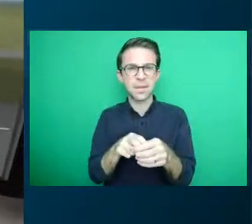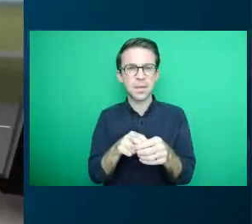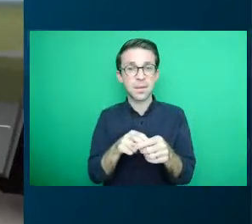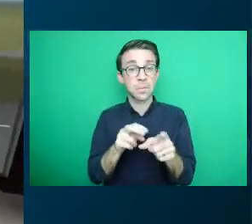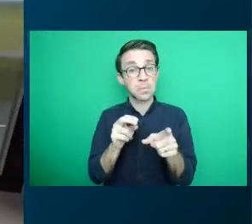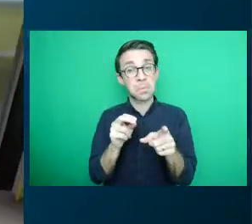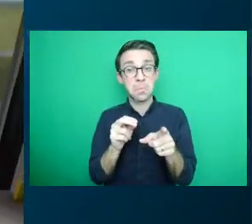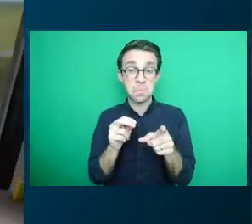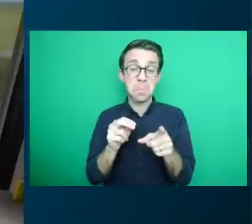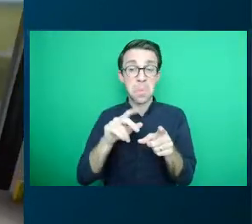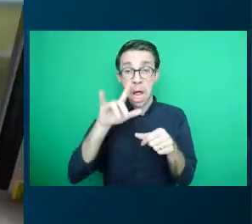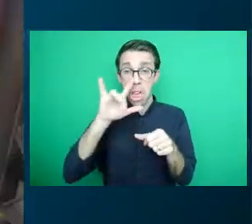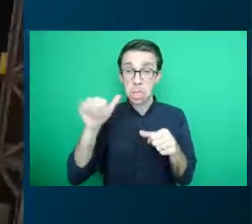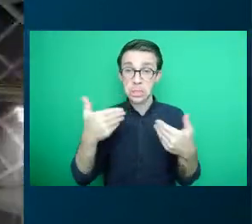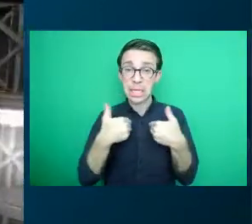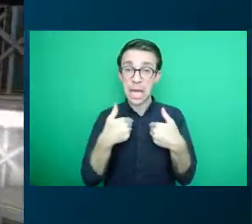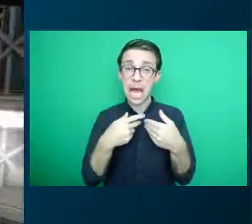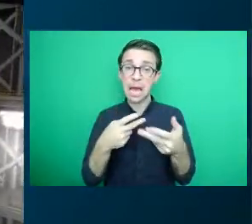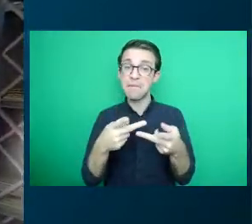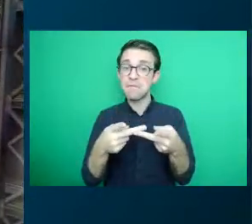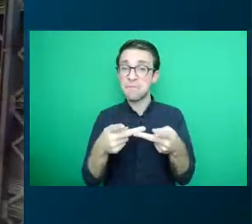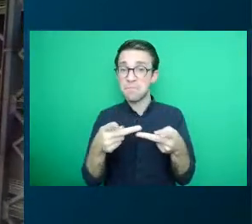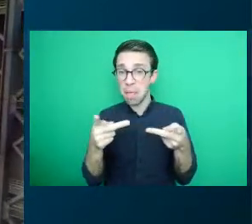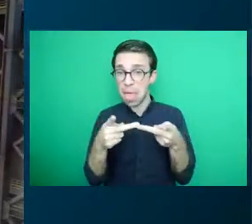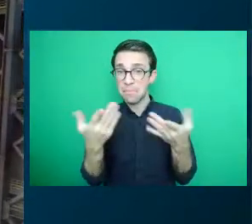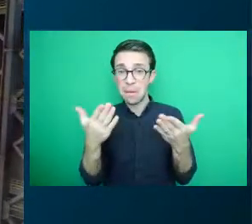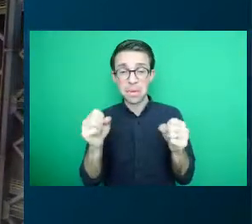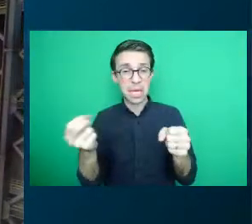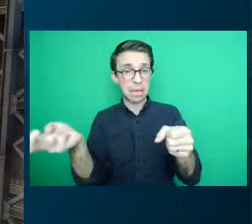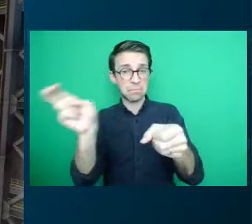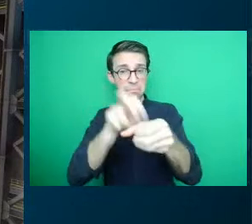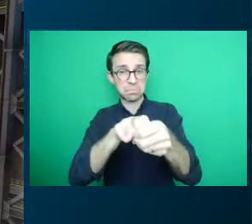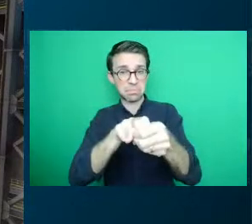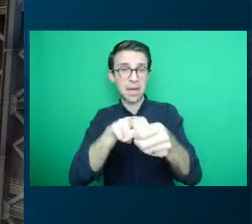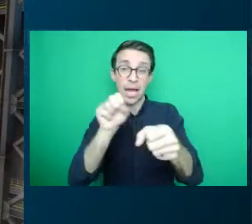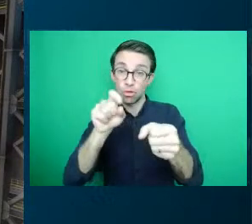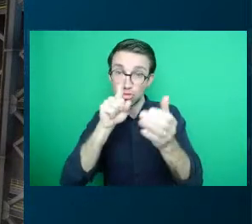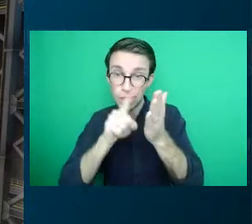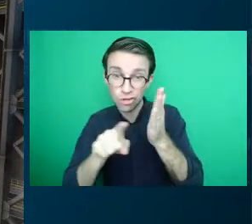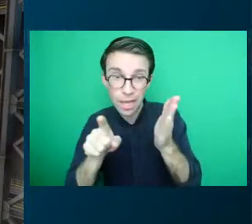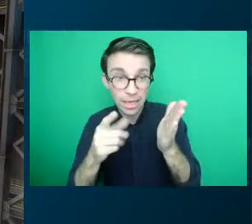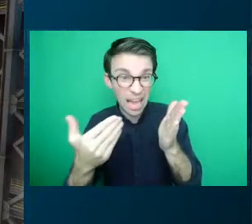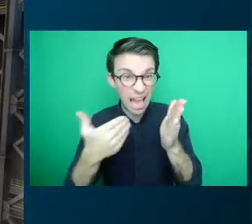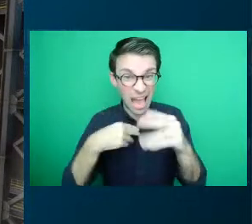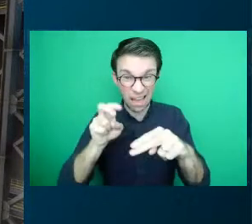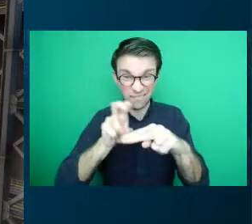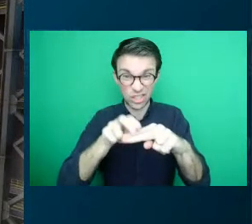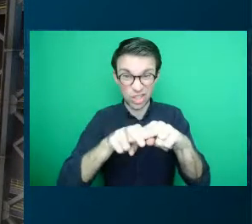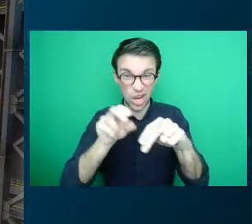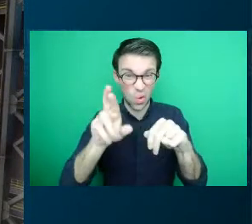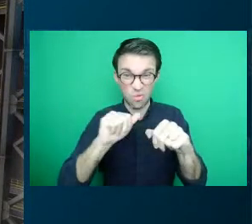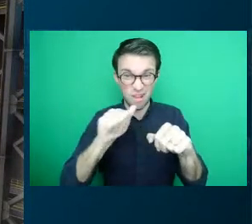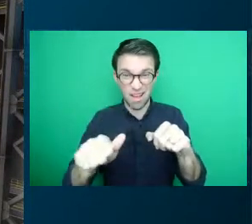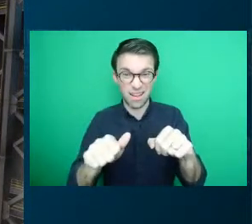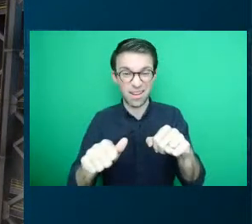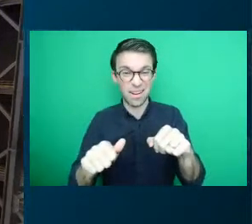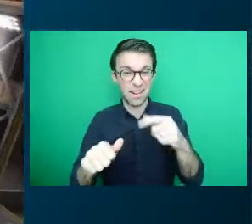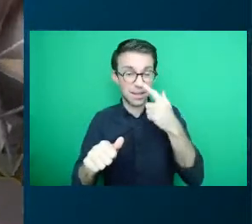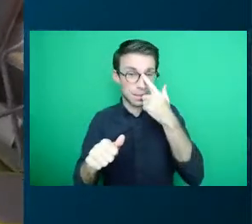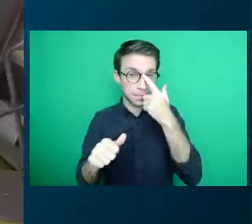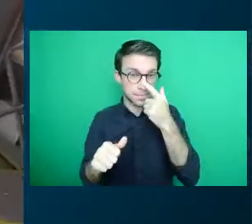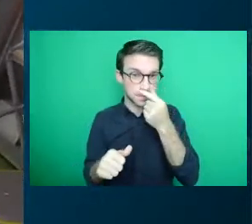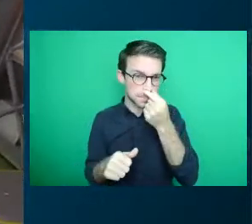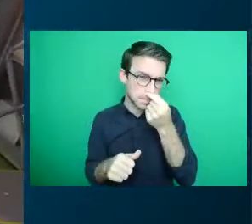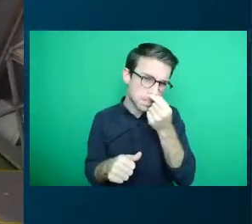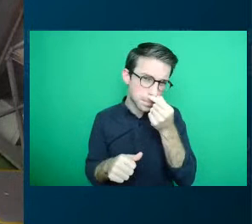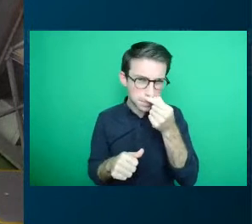That looks like it has a spot for maybe a Kerbal to be inside. In fact, you can check and it'll tell you if there's a chair for the Kerbal to sit in here, right? But that